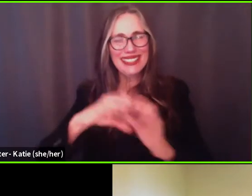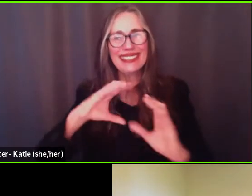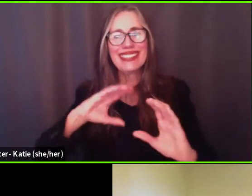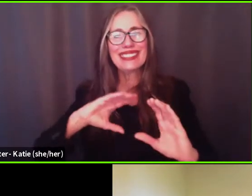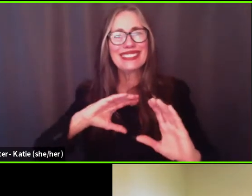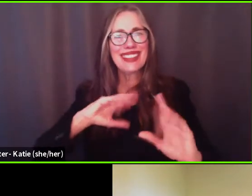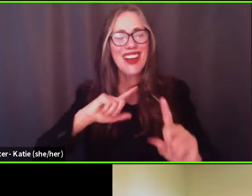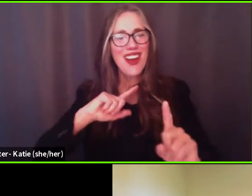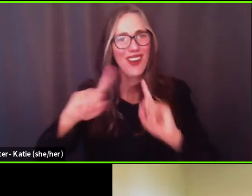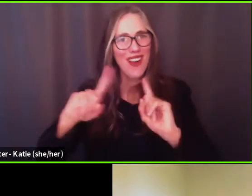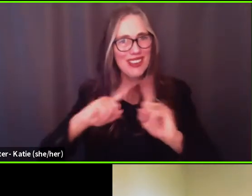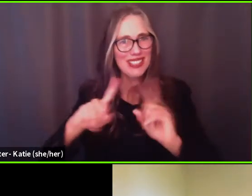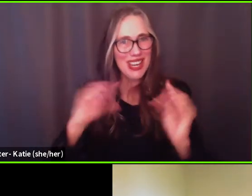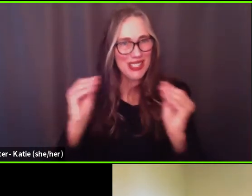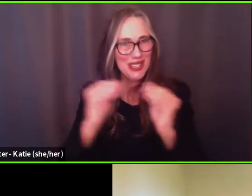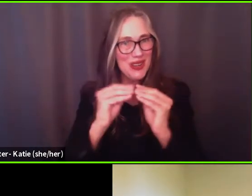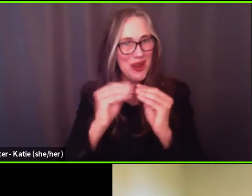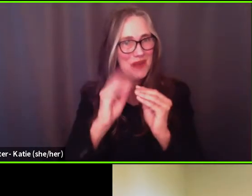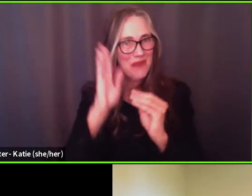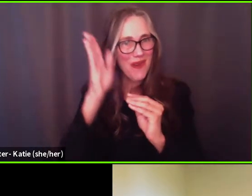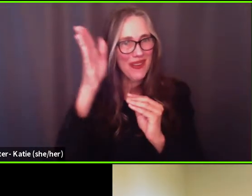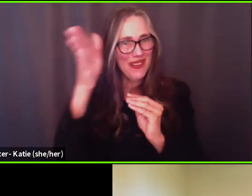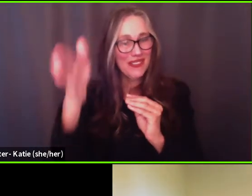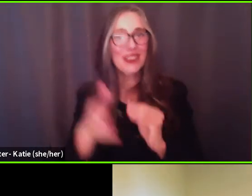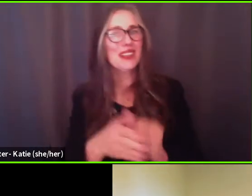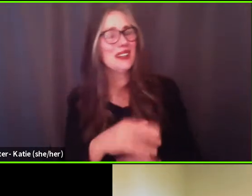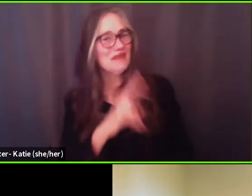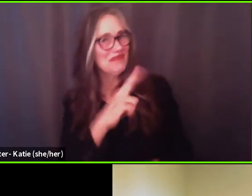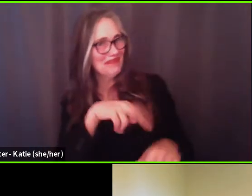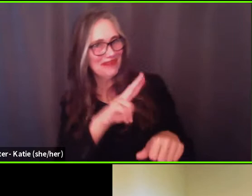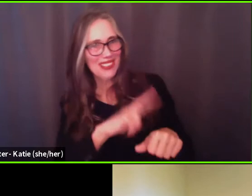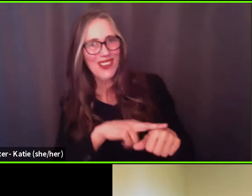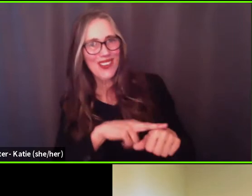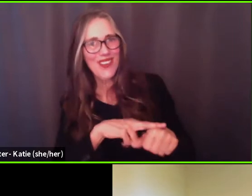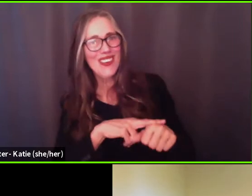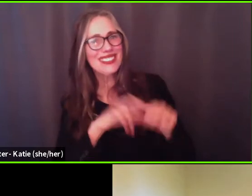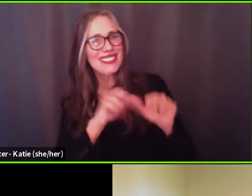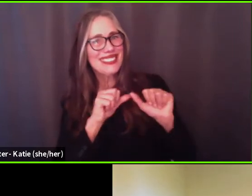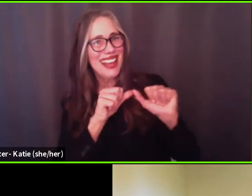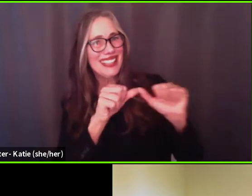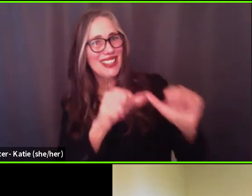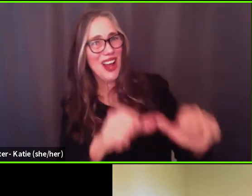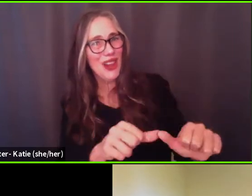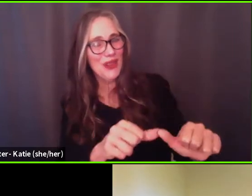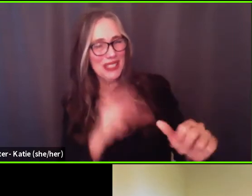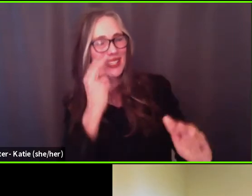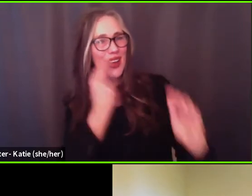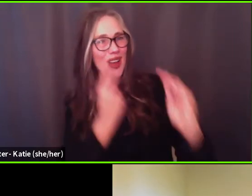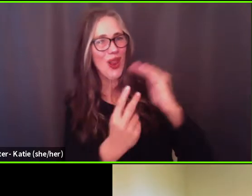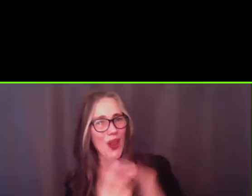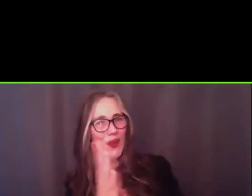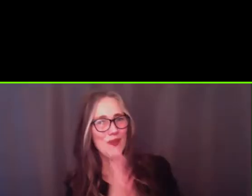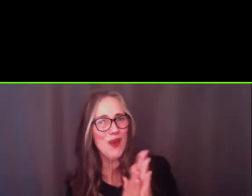more to come as always look forward to it be well